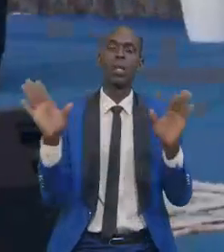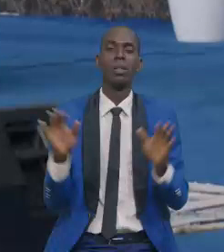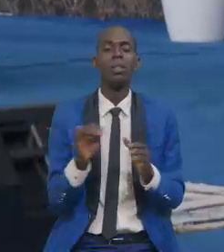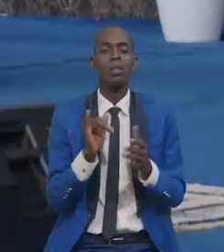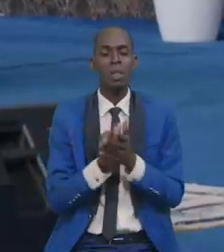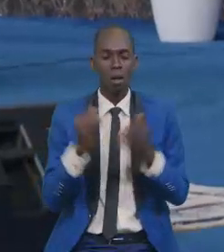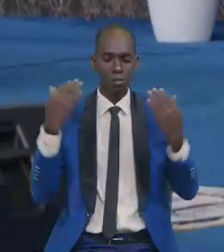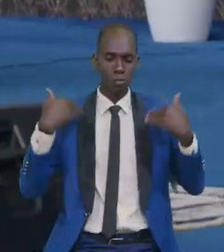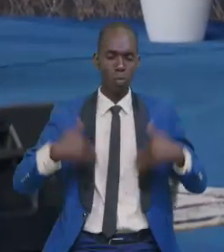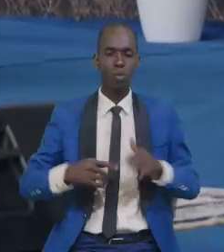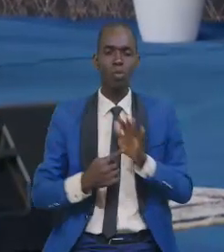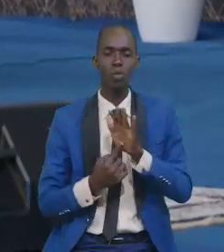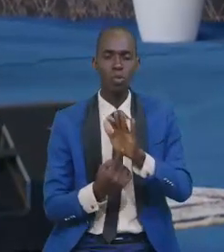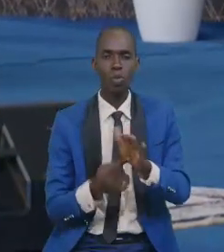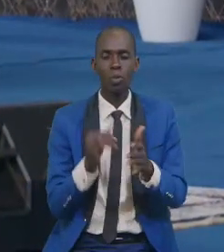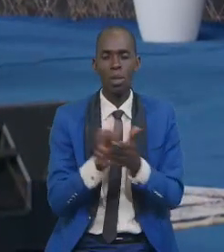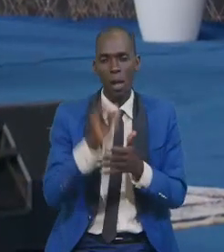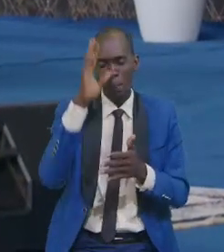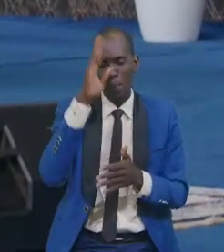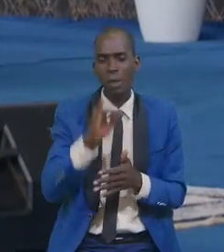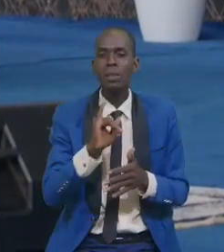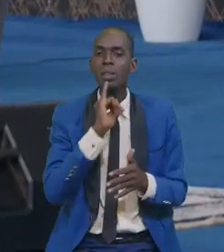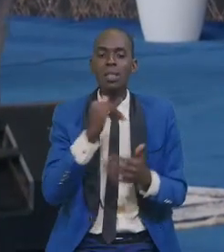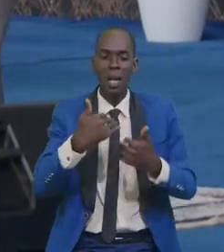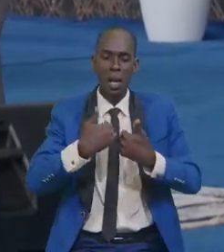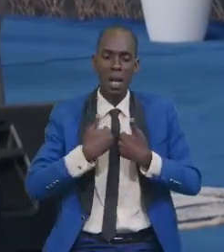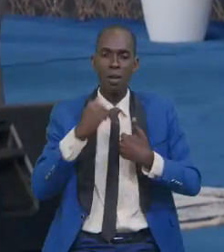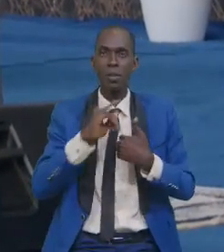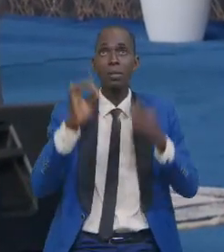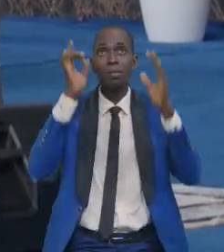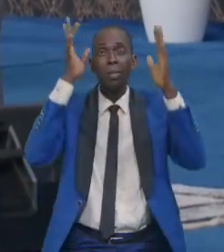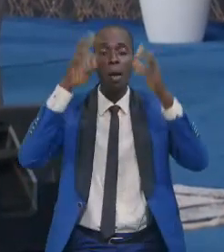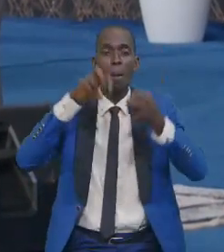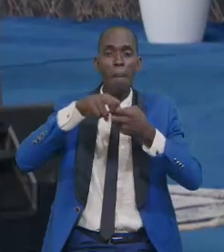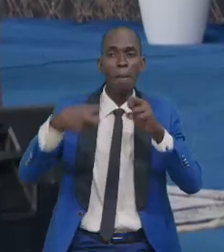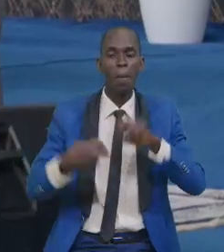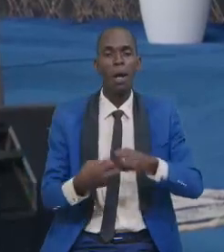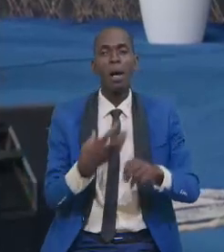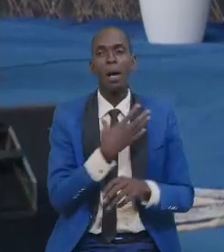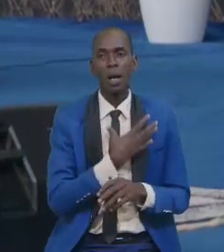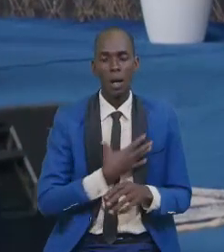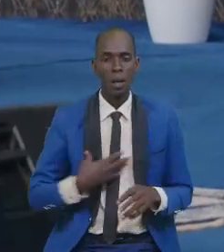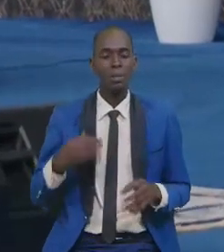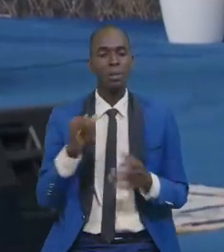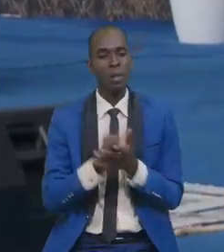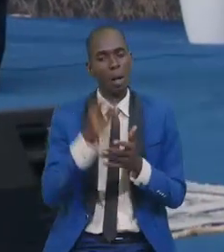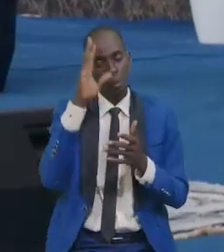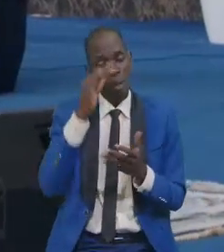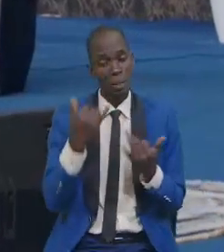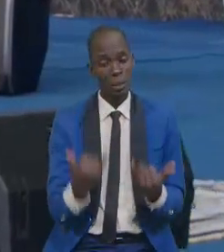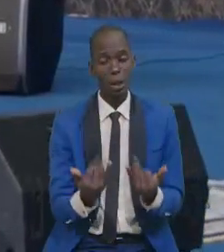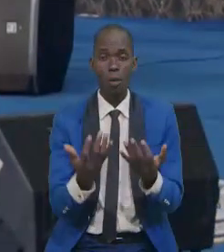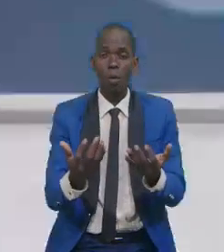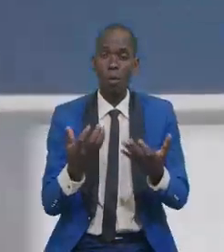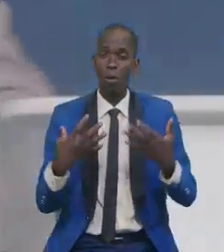in terrible darkness, and I want my healing. And he threw that